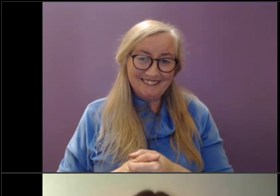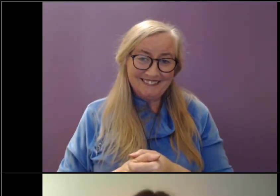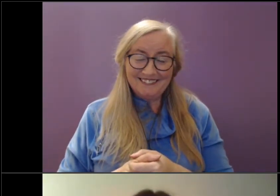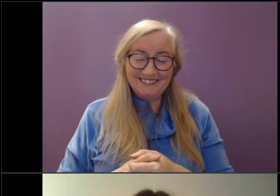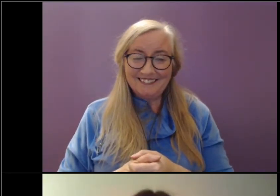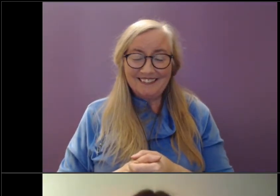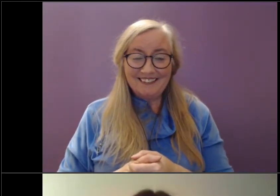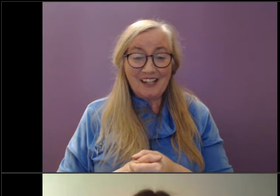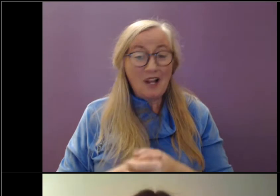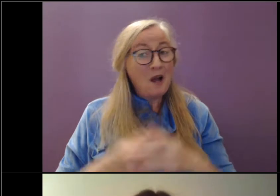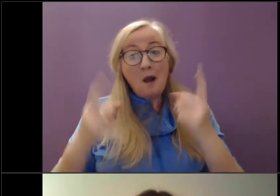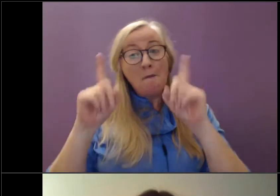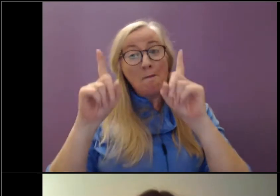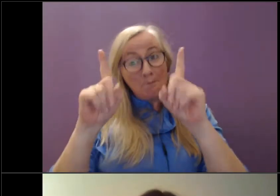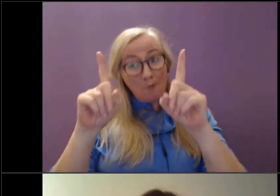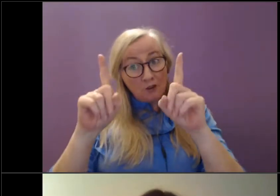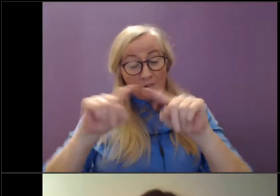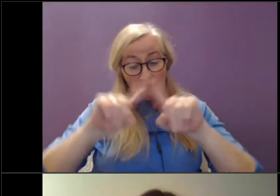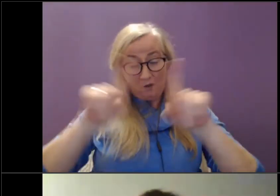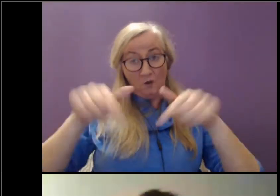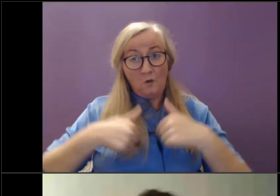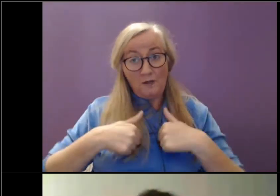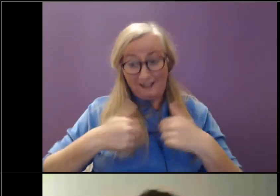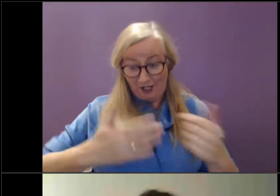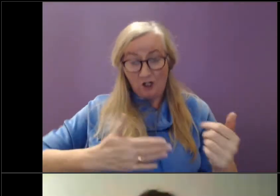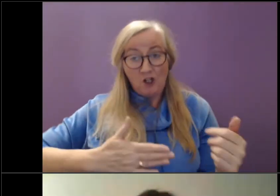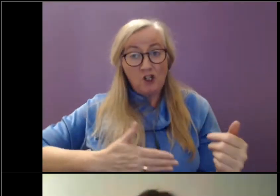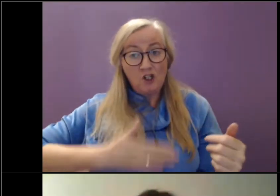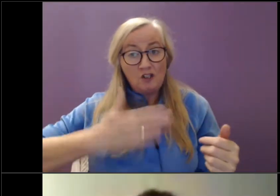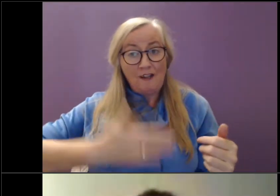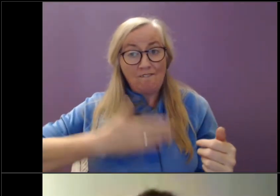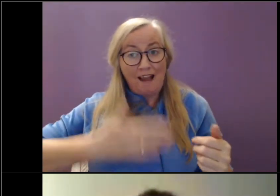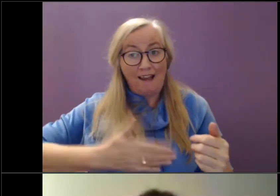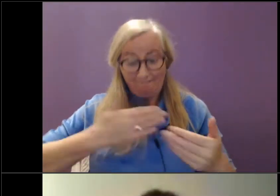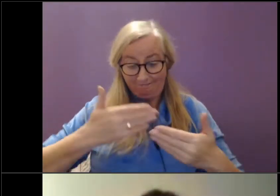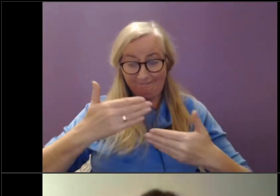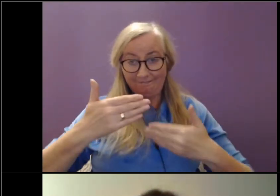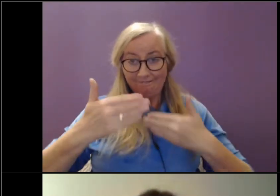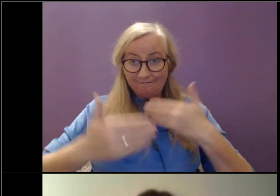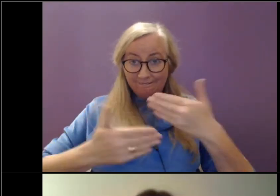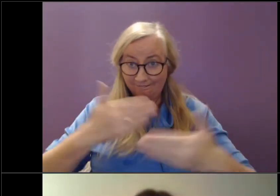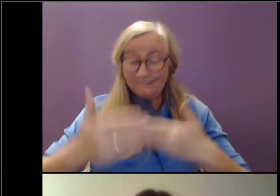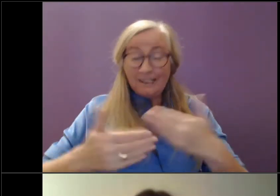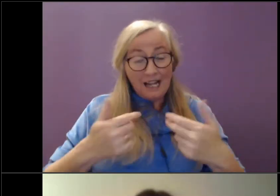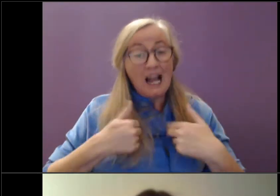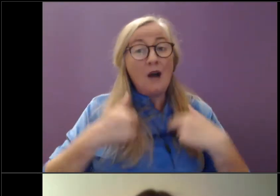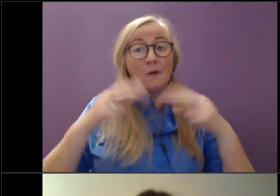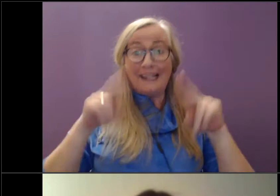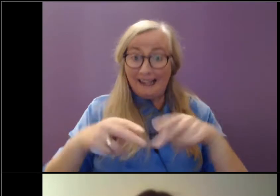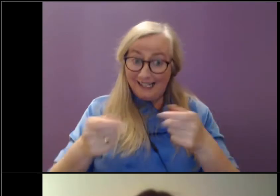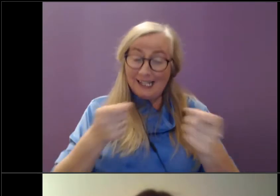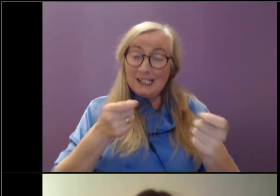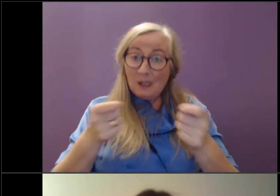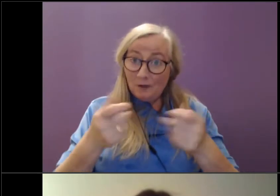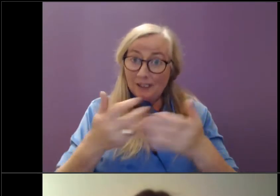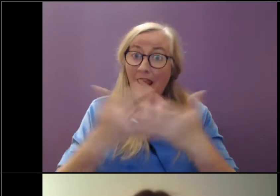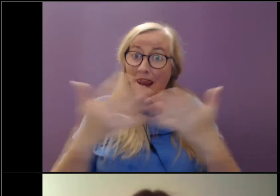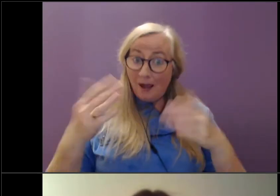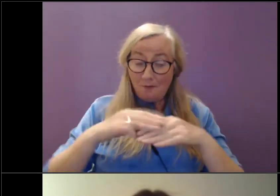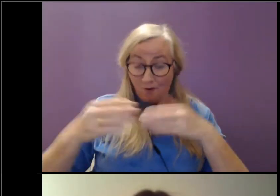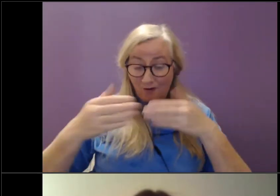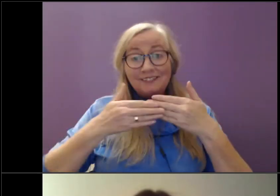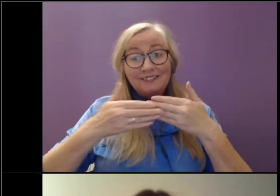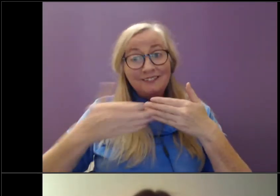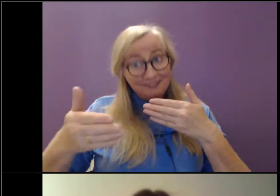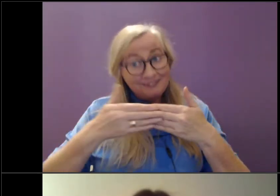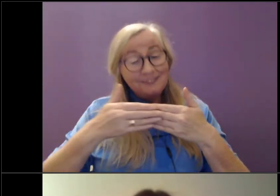But we survived. I think that we survived, and we can face a lot more after this, and I suppose there's lots of learning for us,